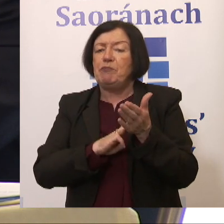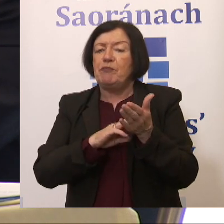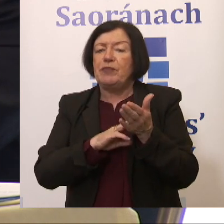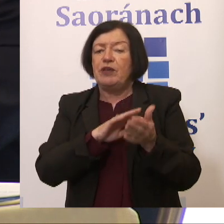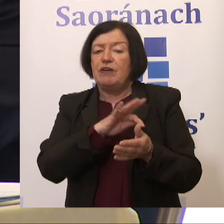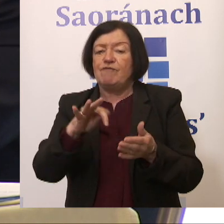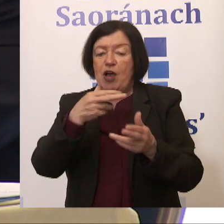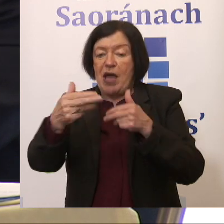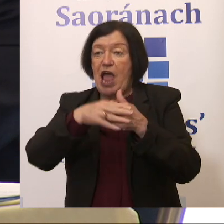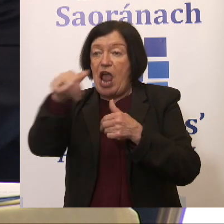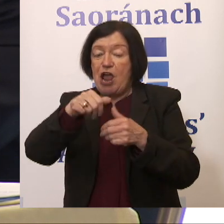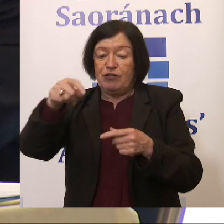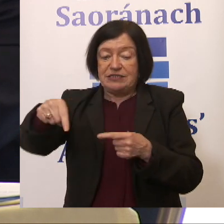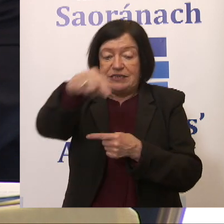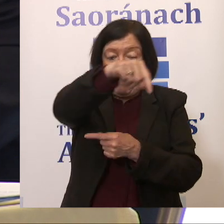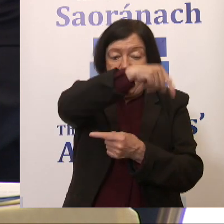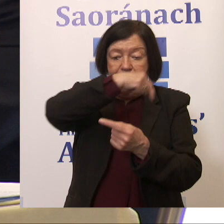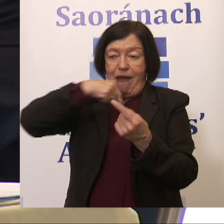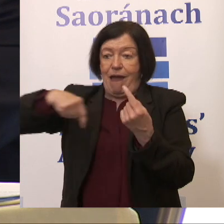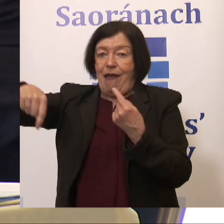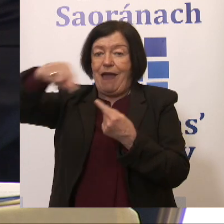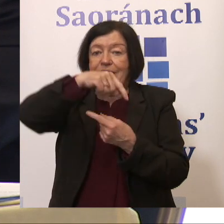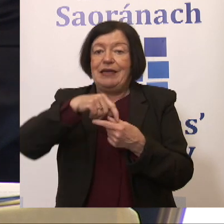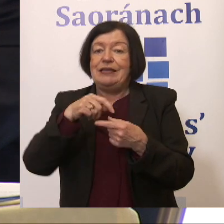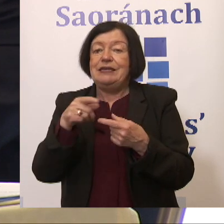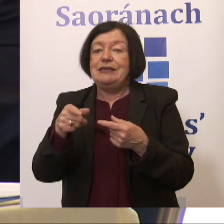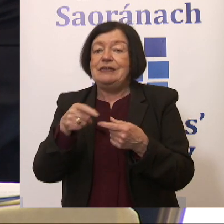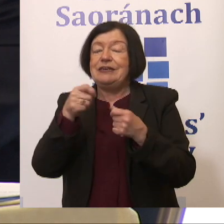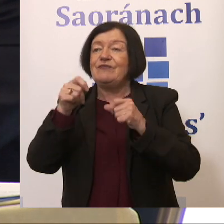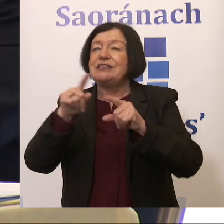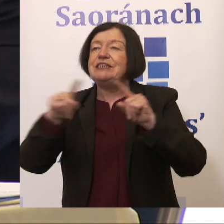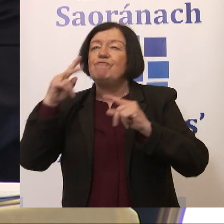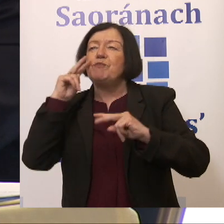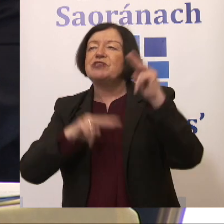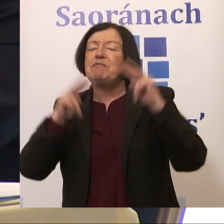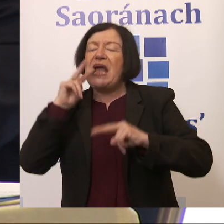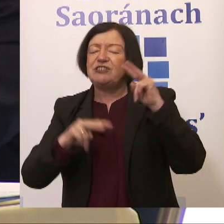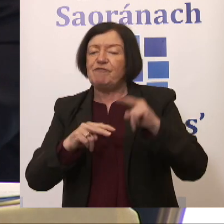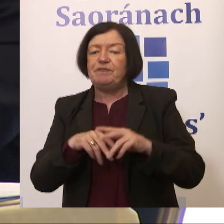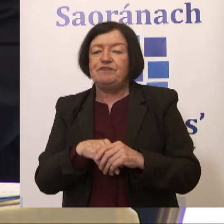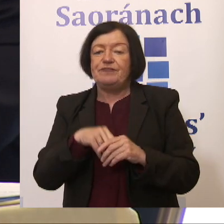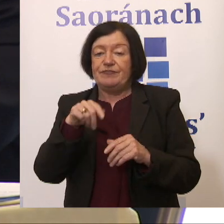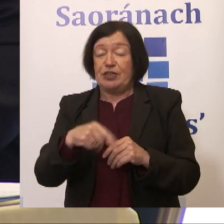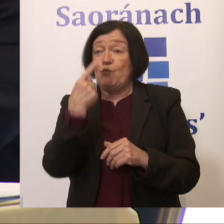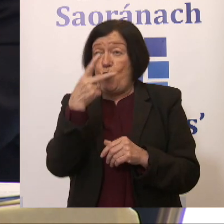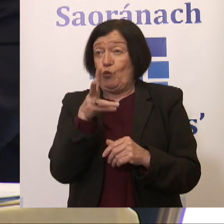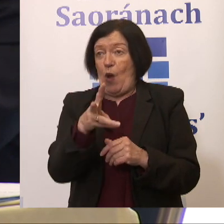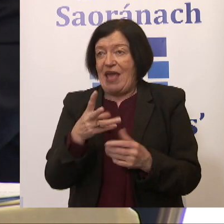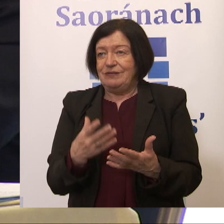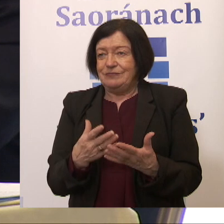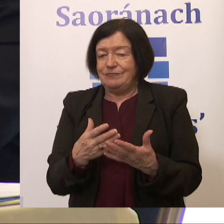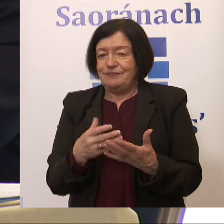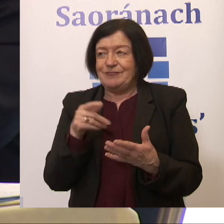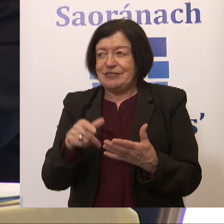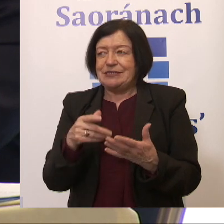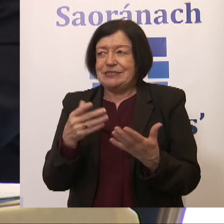from surrounding areas that give that perspective, I think. So that's one way that